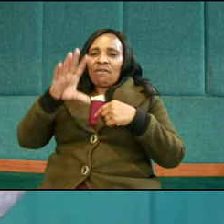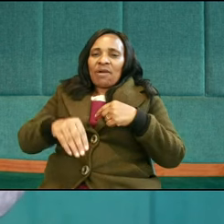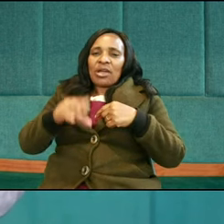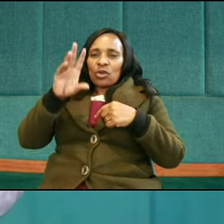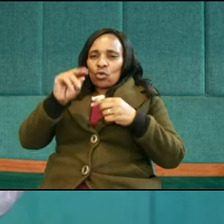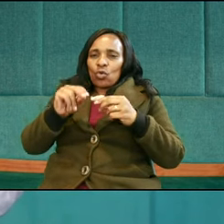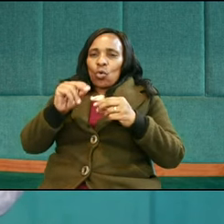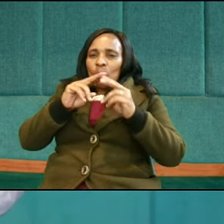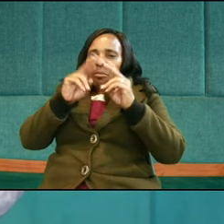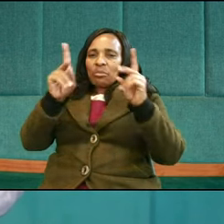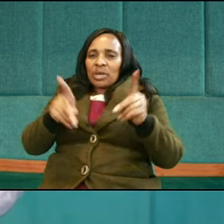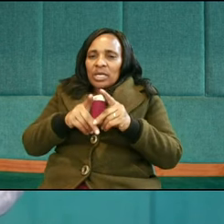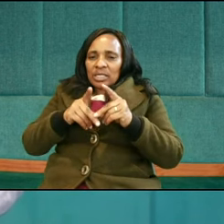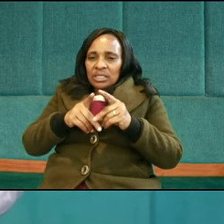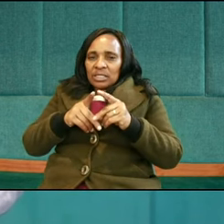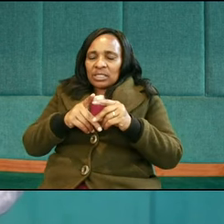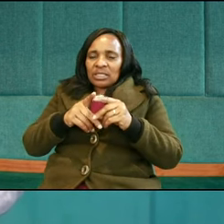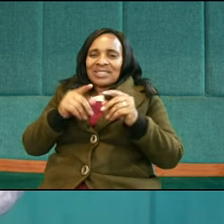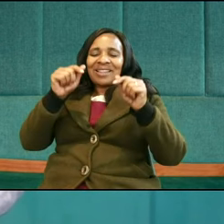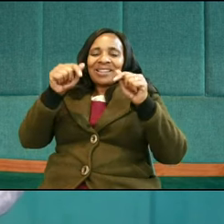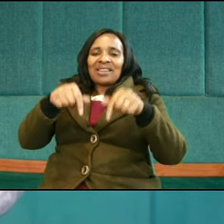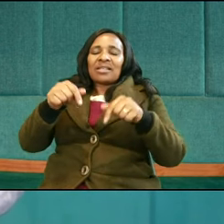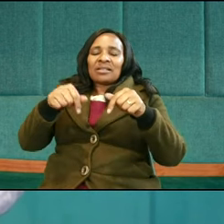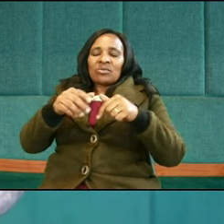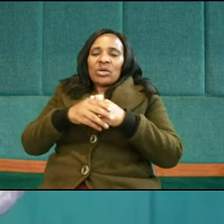place. Okay,